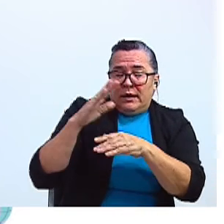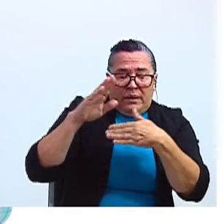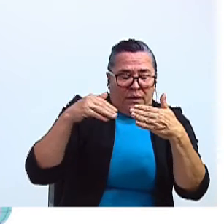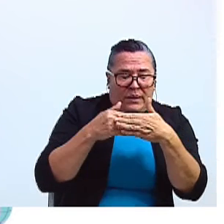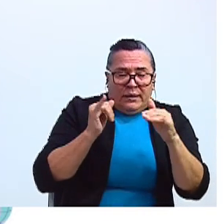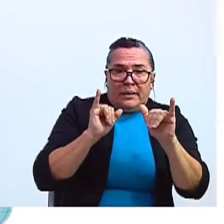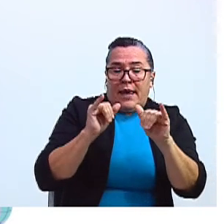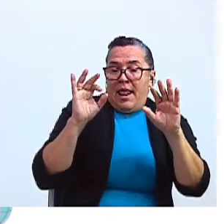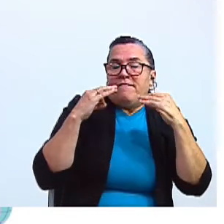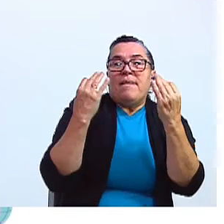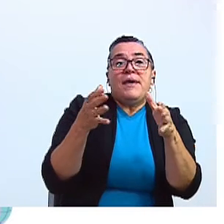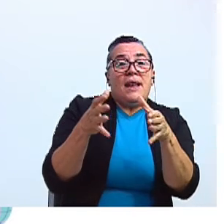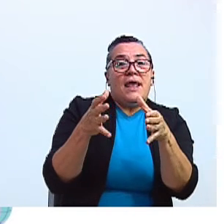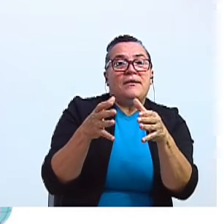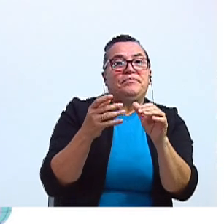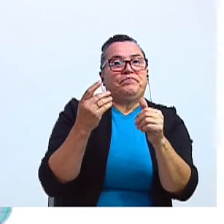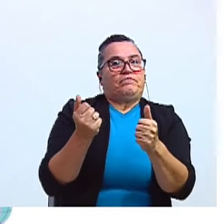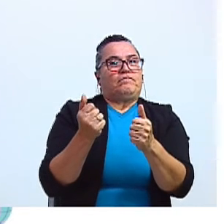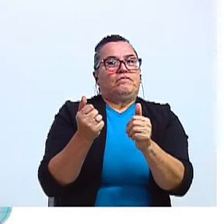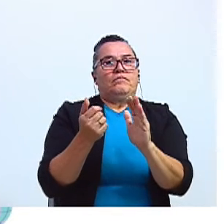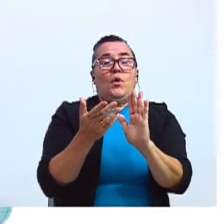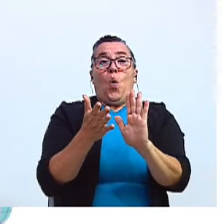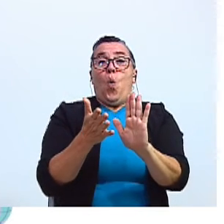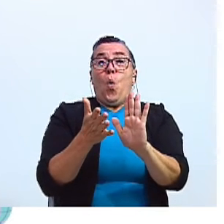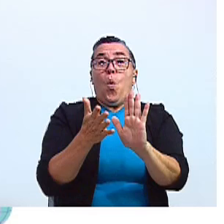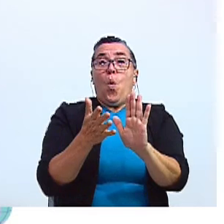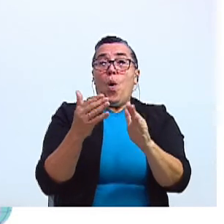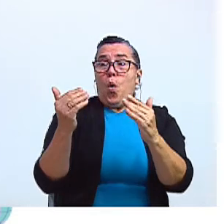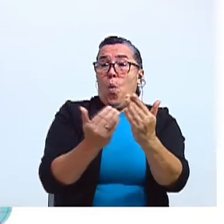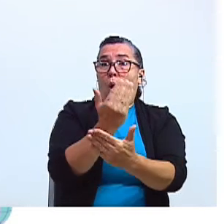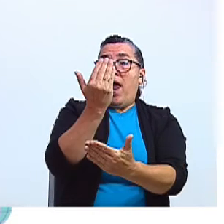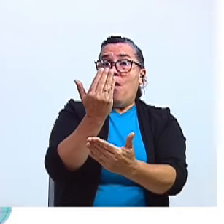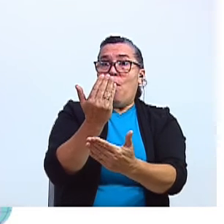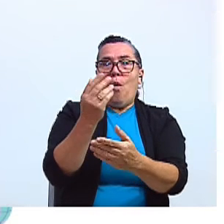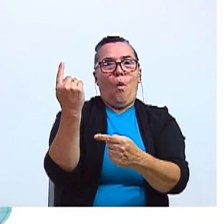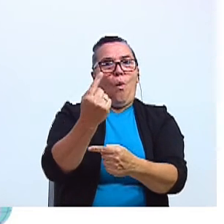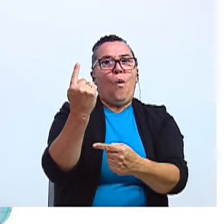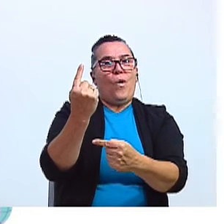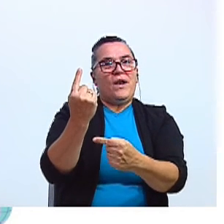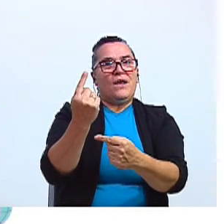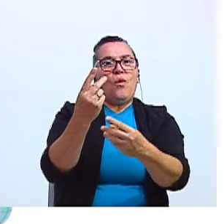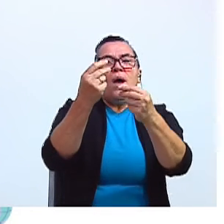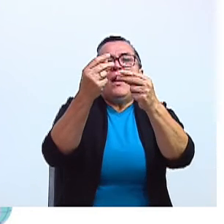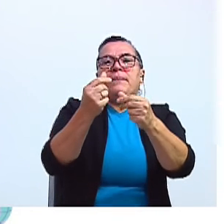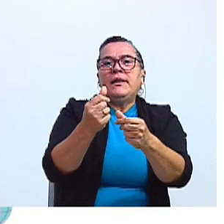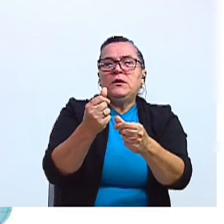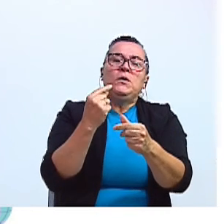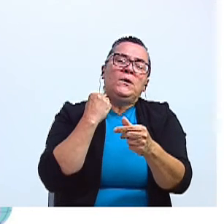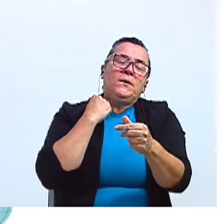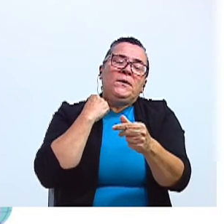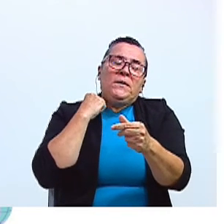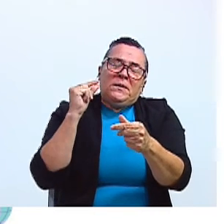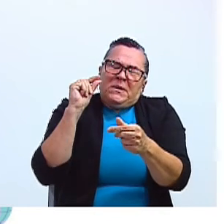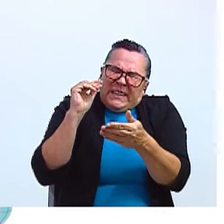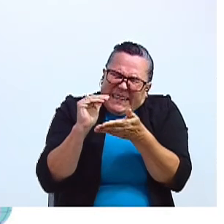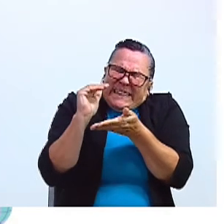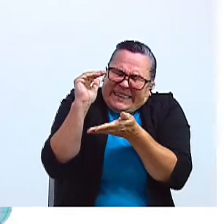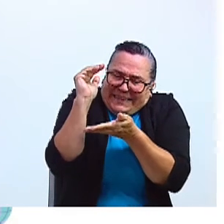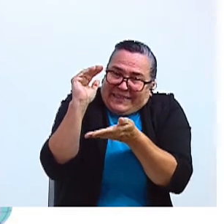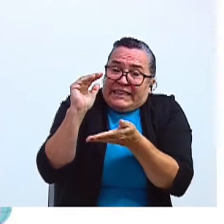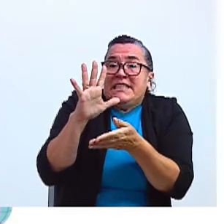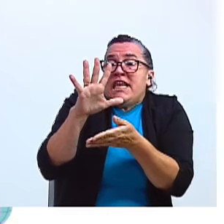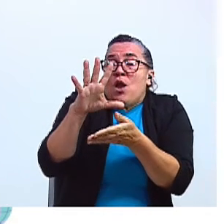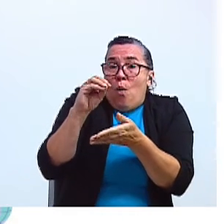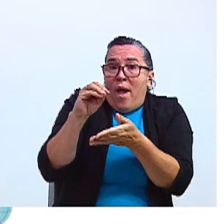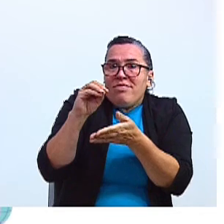everybody in the family. For being something innovative and unique, the price is a little high. It is